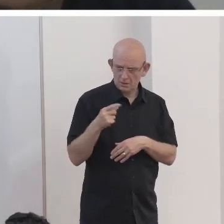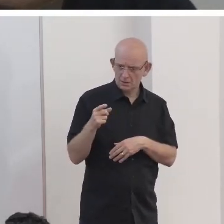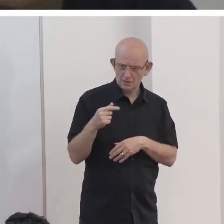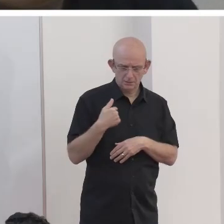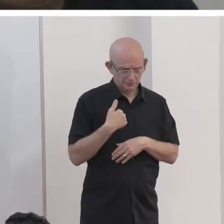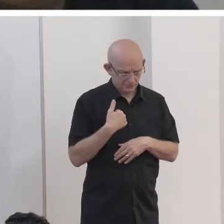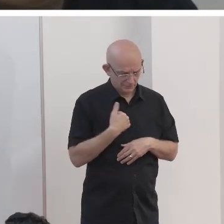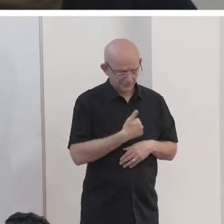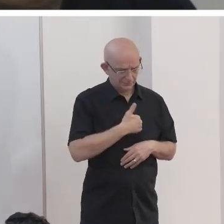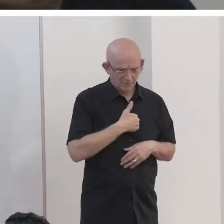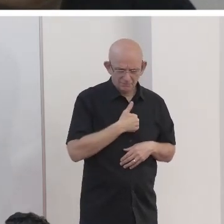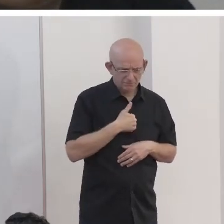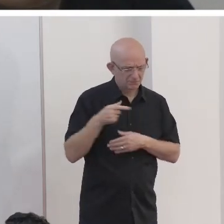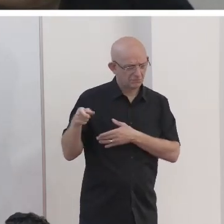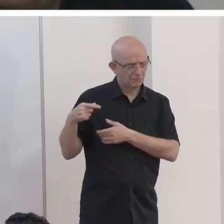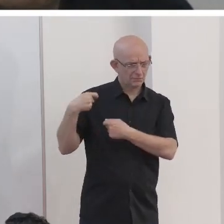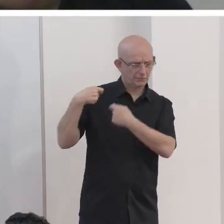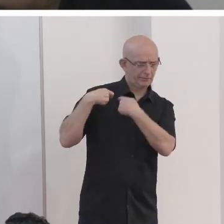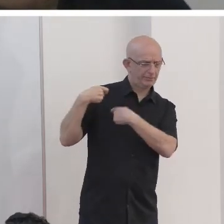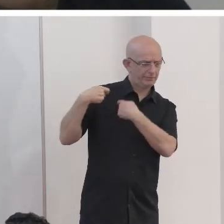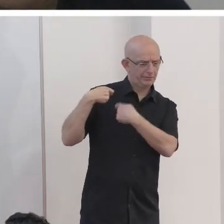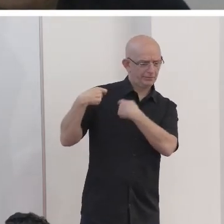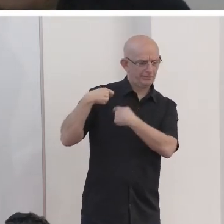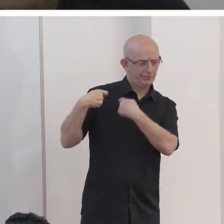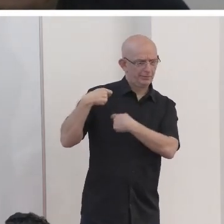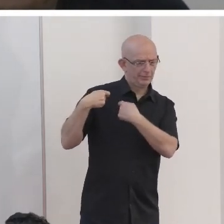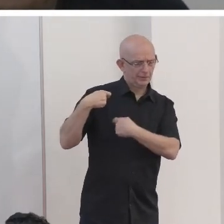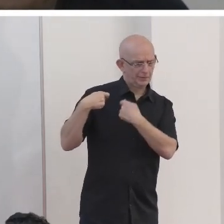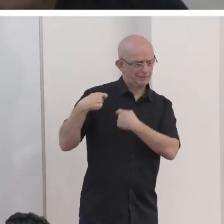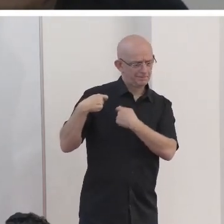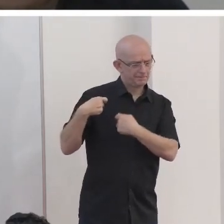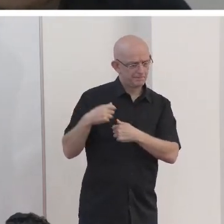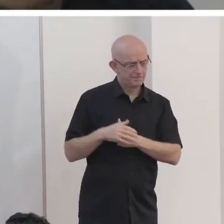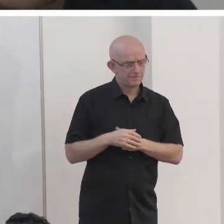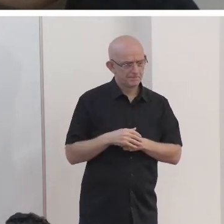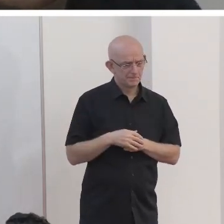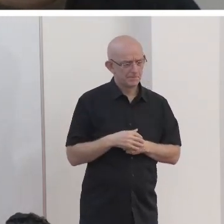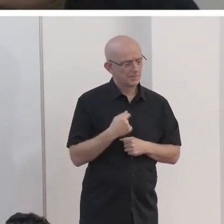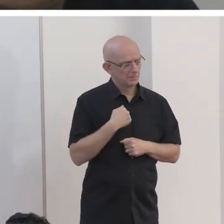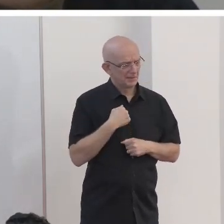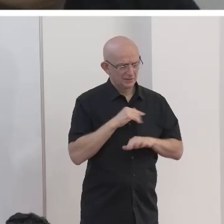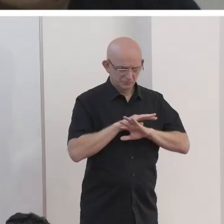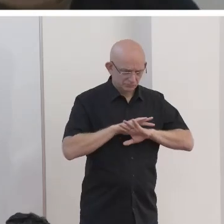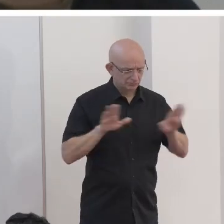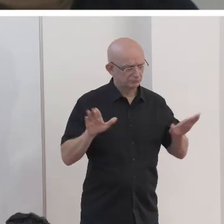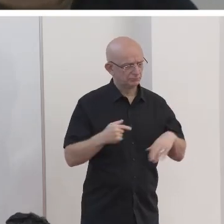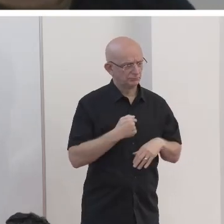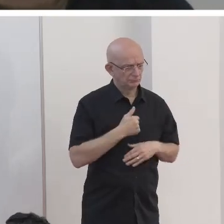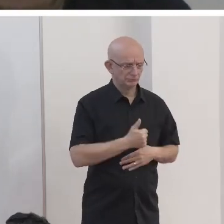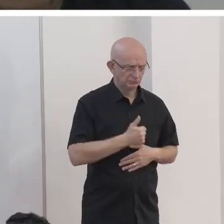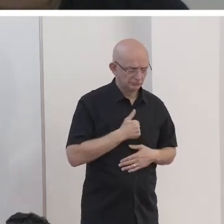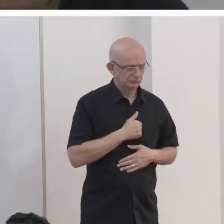opportunity to handle my account on my own, right? So in terms of